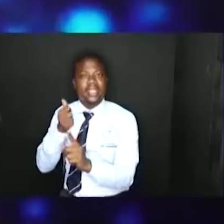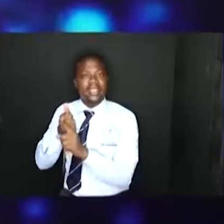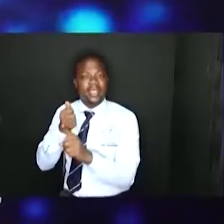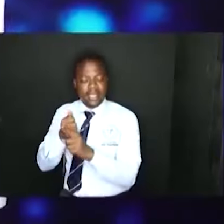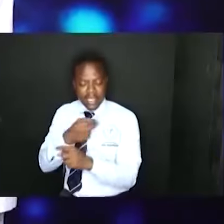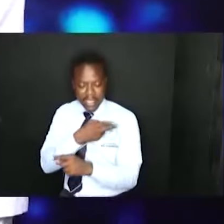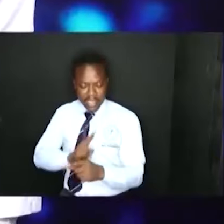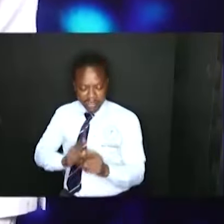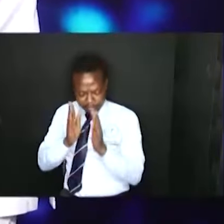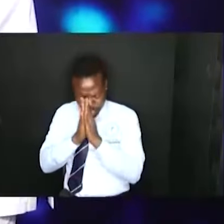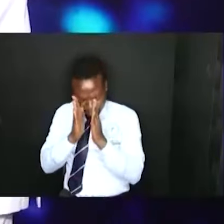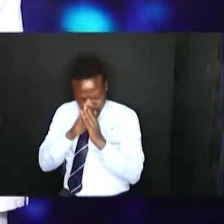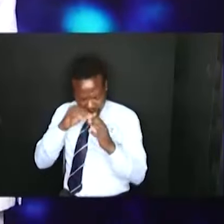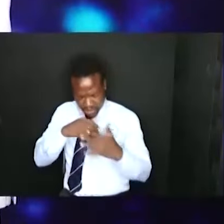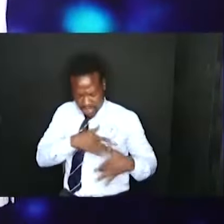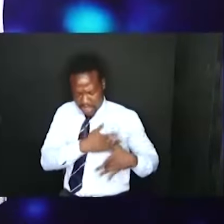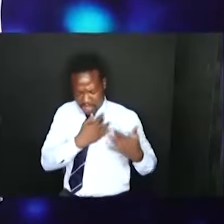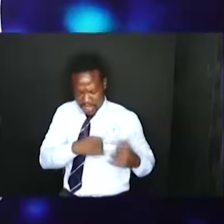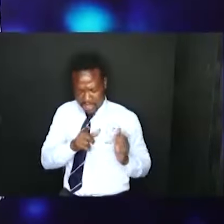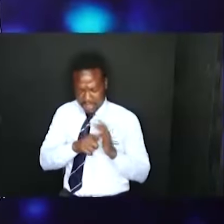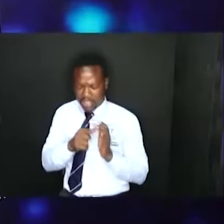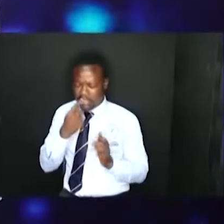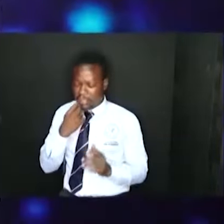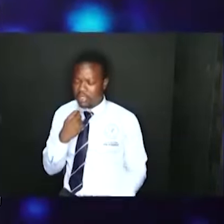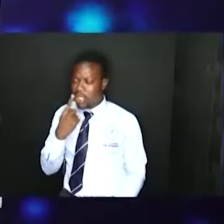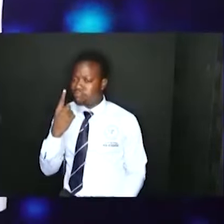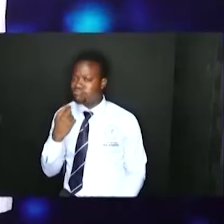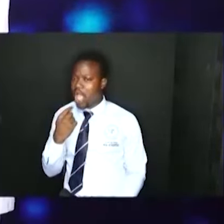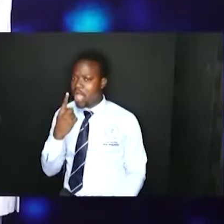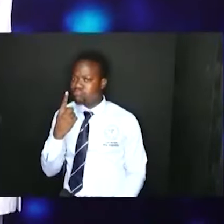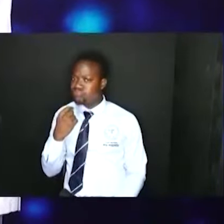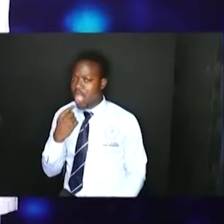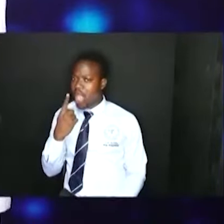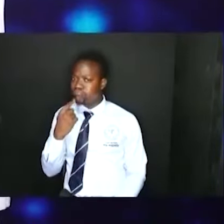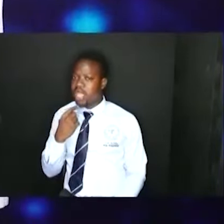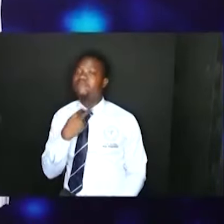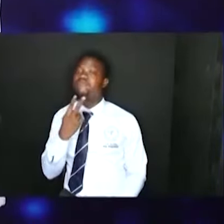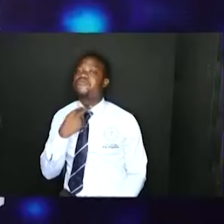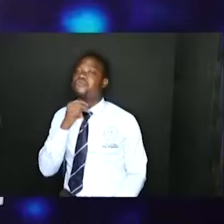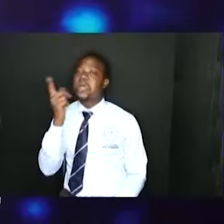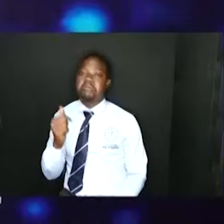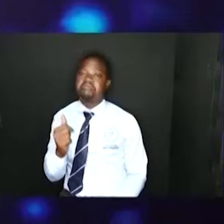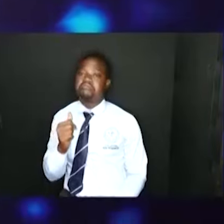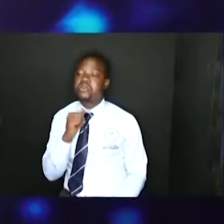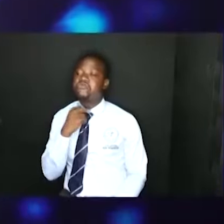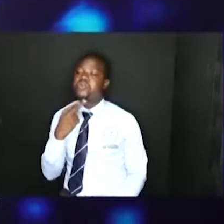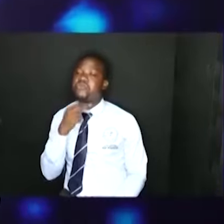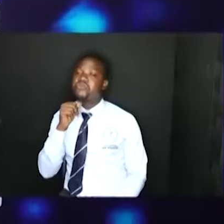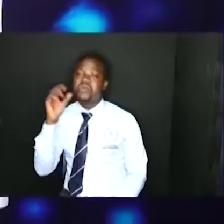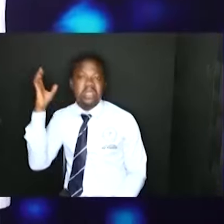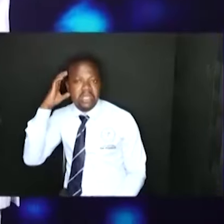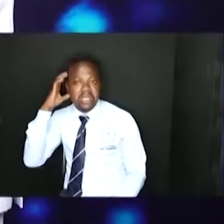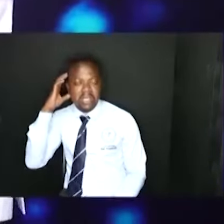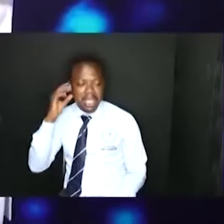heart, and her lips were moving, but her voice was not heard. Eli thought she